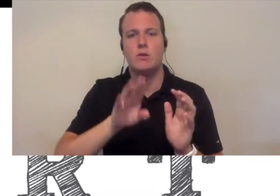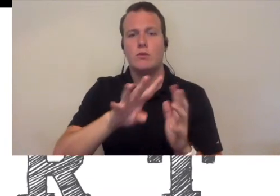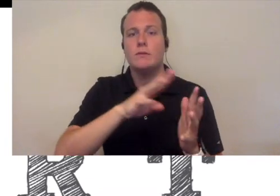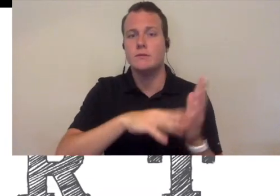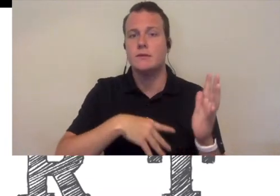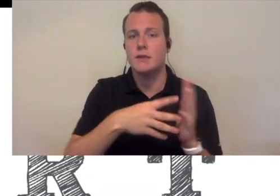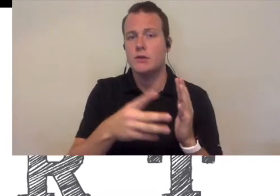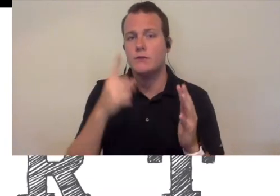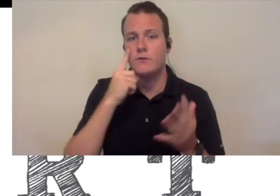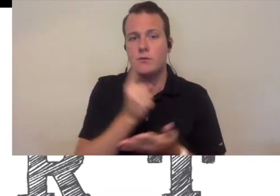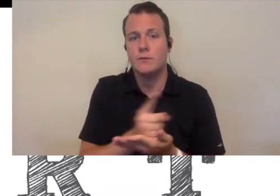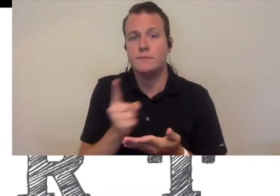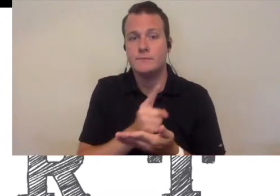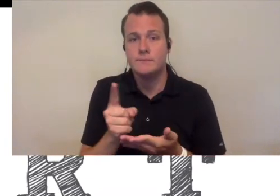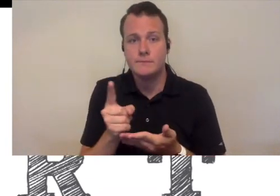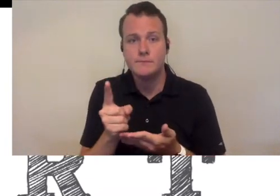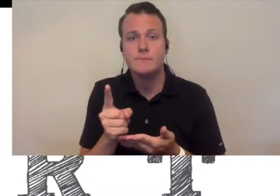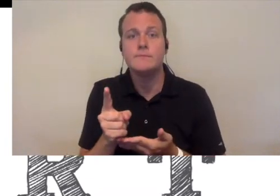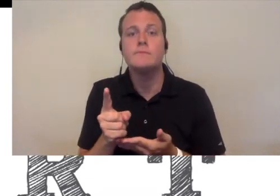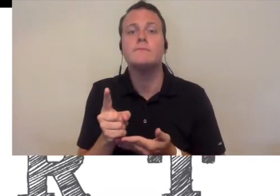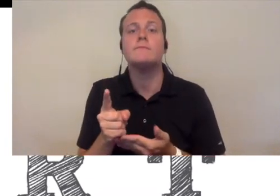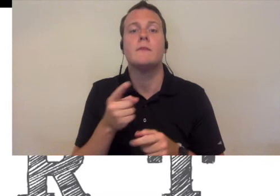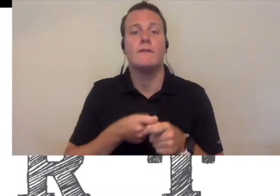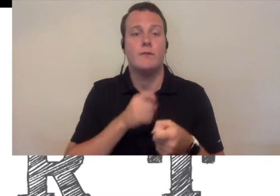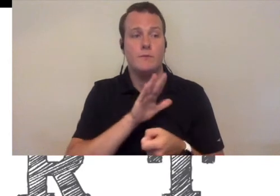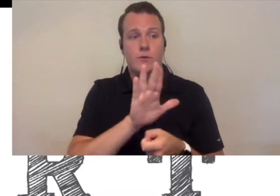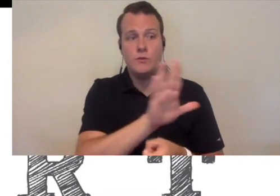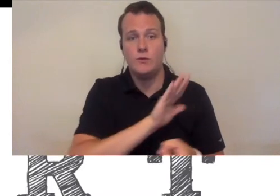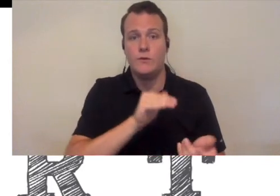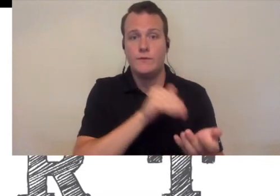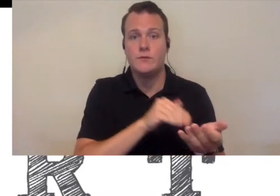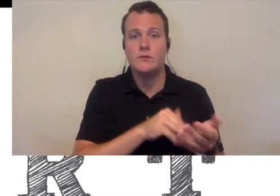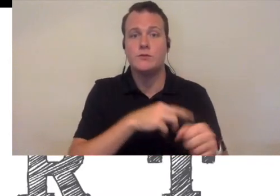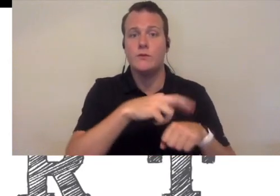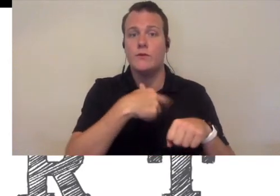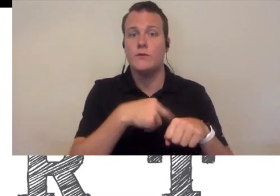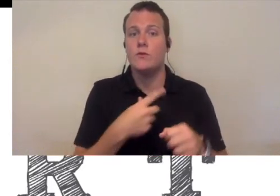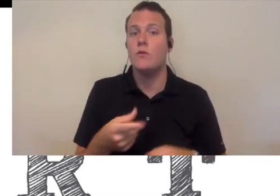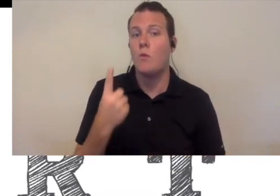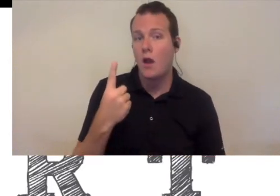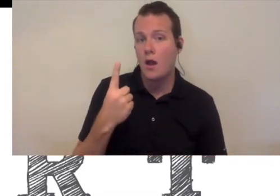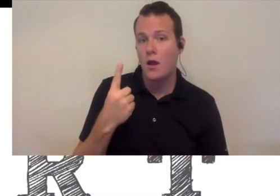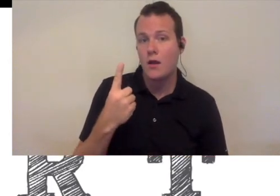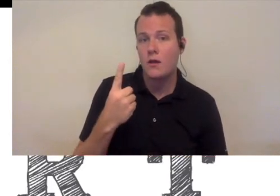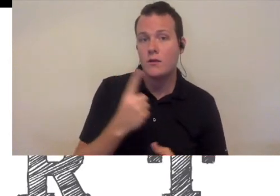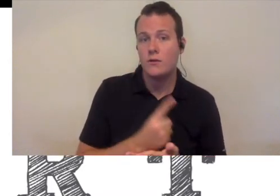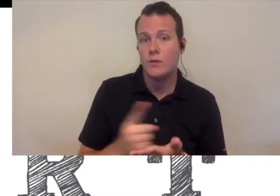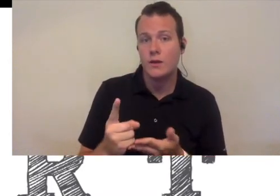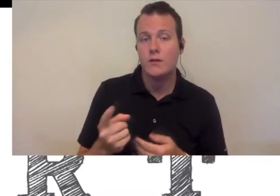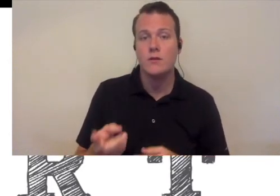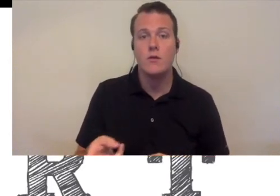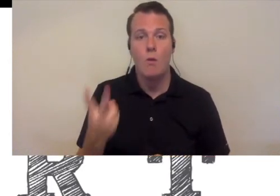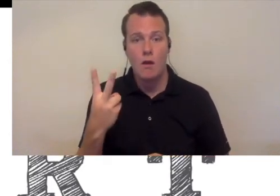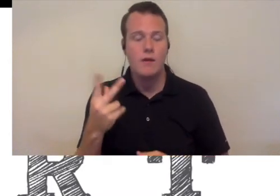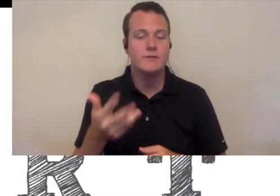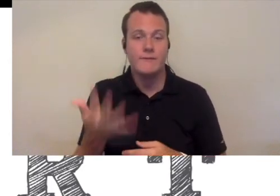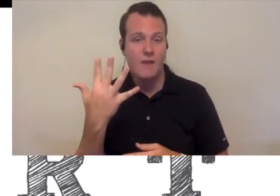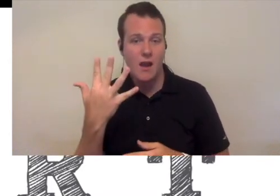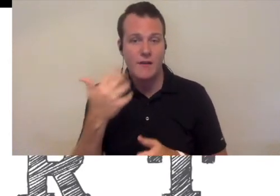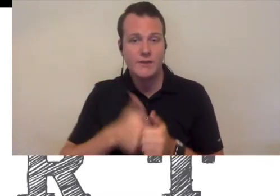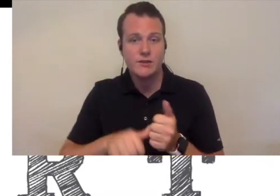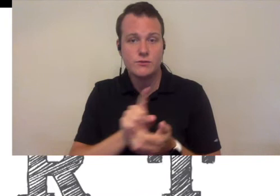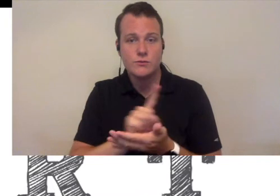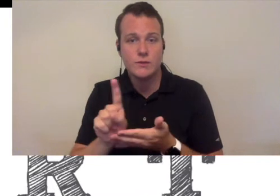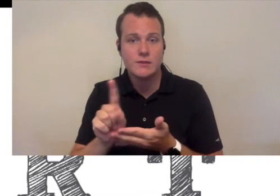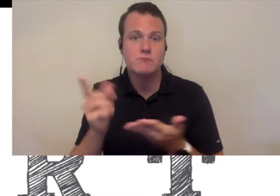weekly basis from physician referrals? Do you want 1 a week? Do you want 5 a week? What is it that you want? Or do you want it to